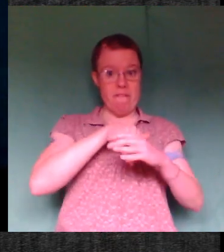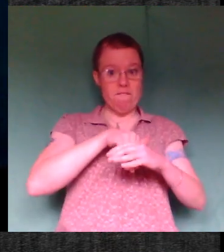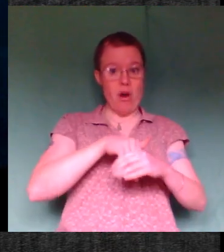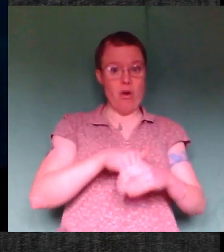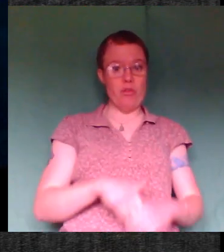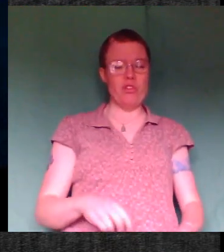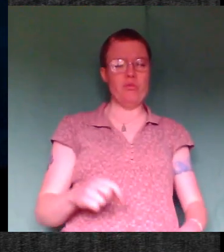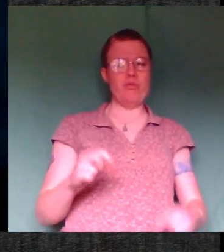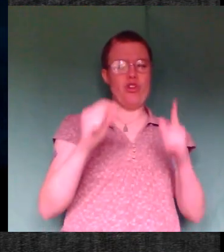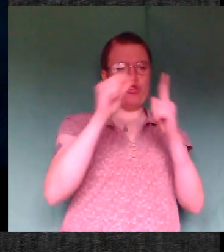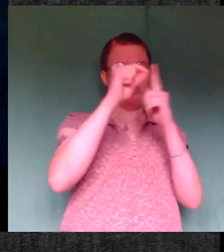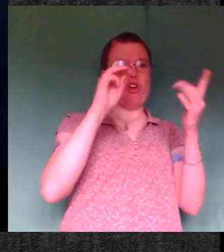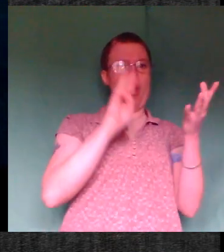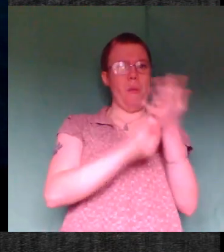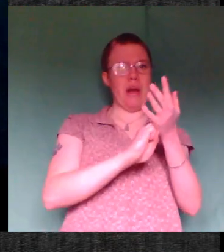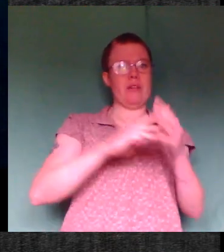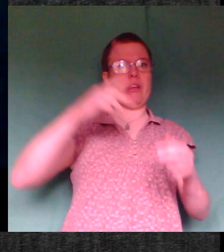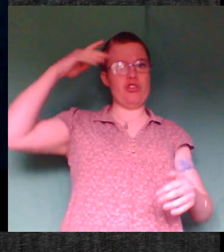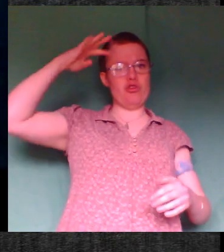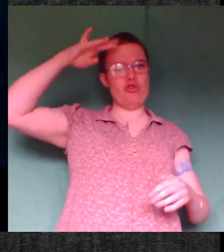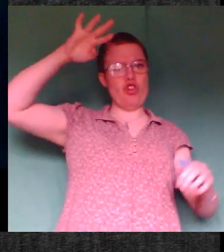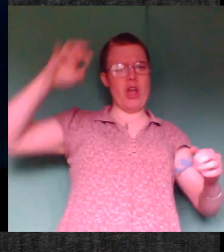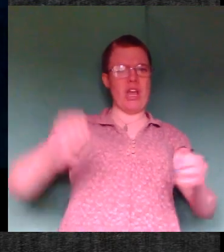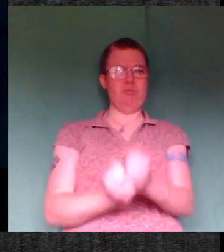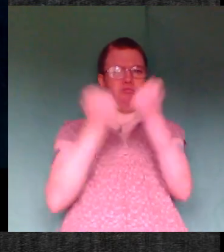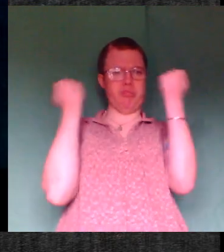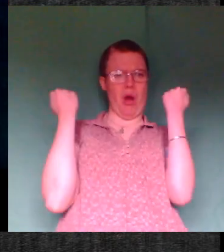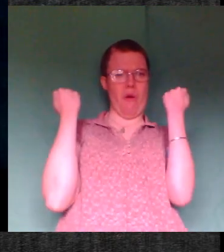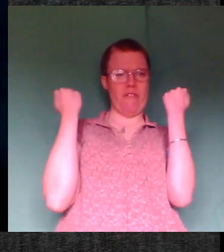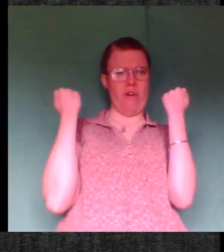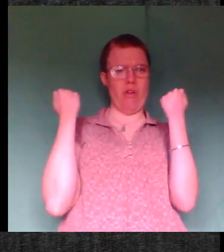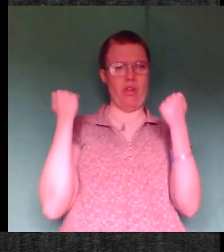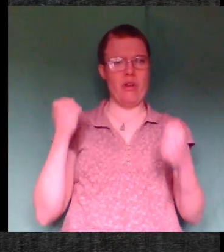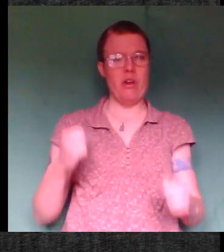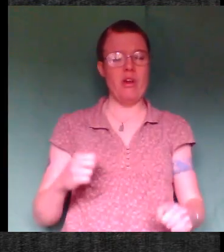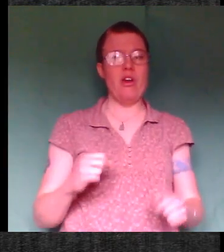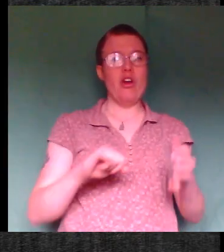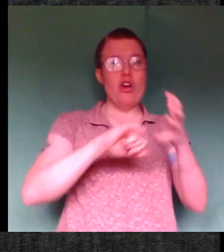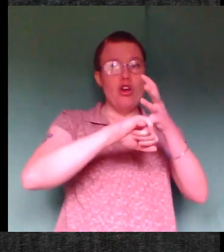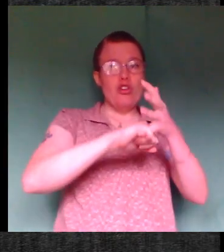of disguise. Vulcan Raven, giant and shaman.